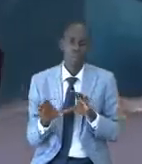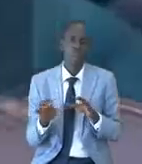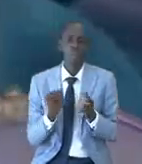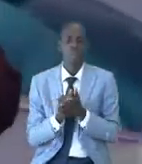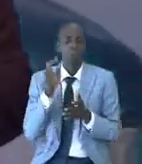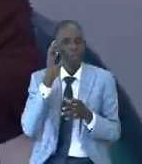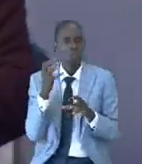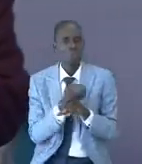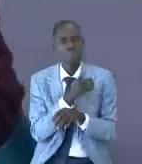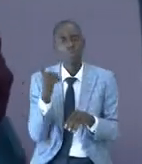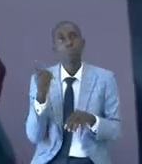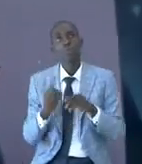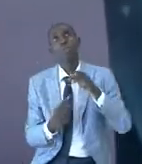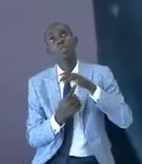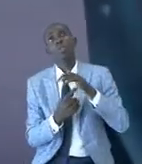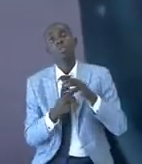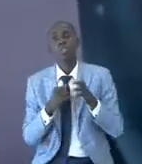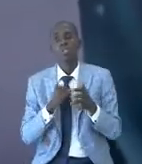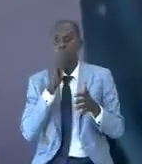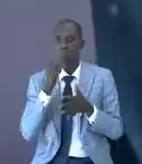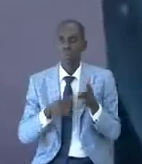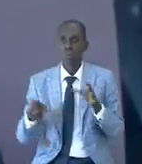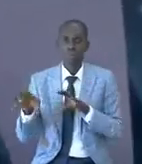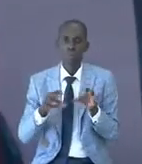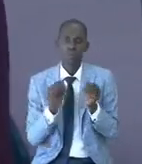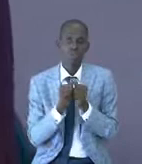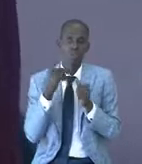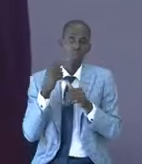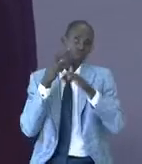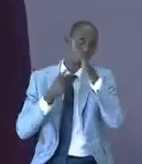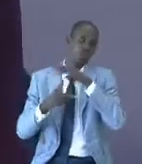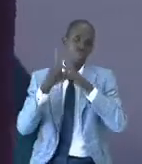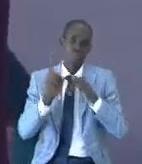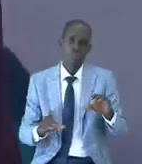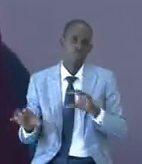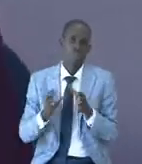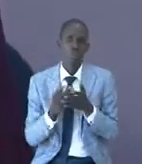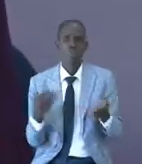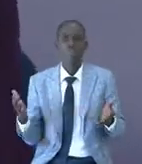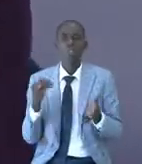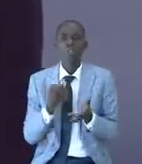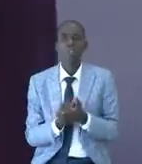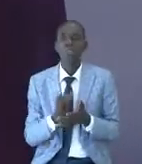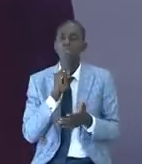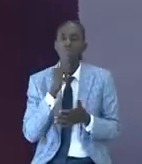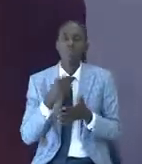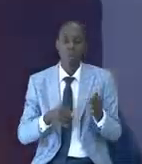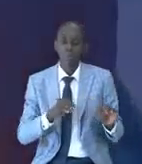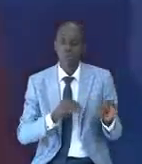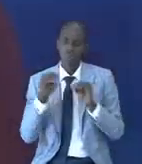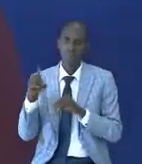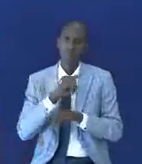It is what you do with the vision. You must do something. That's what puts you on